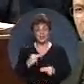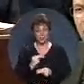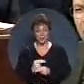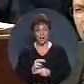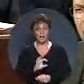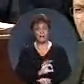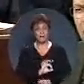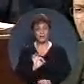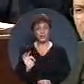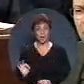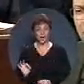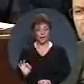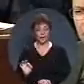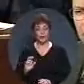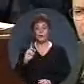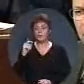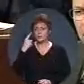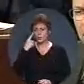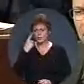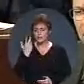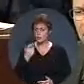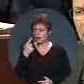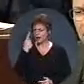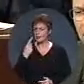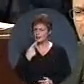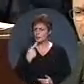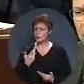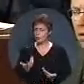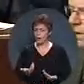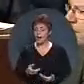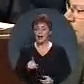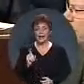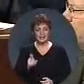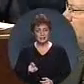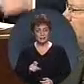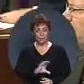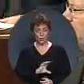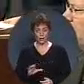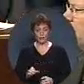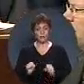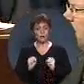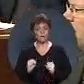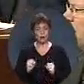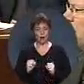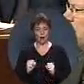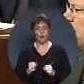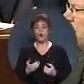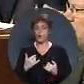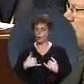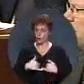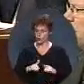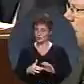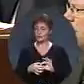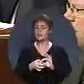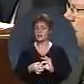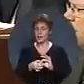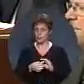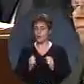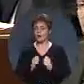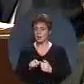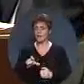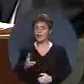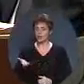strong federal Canada, and we will continue to work with Quebec in order to make sure that all the telecommunications